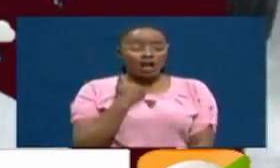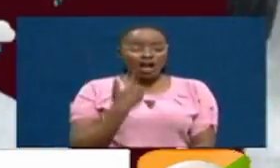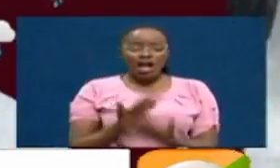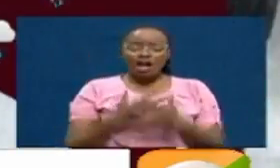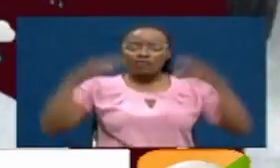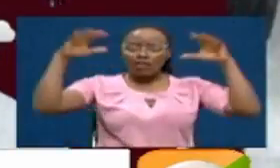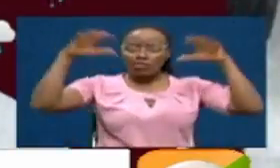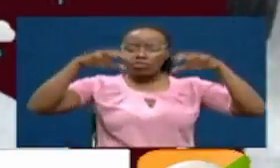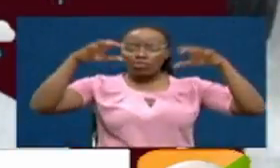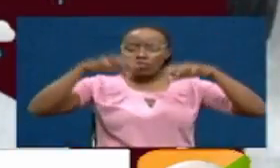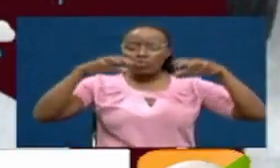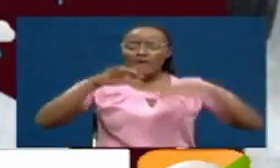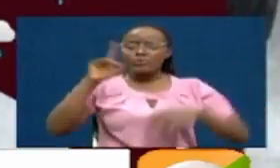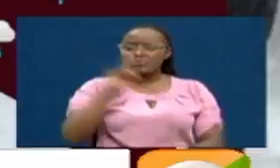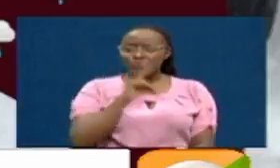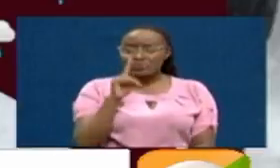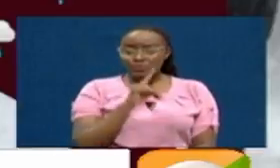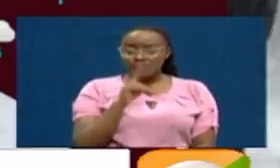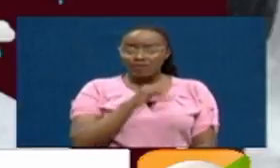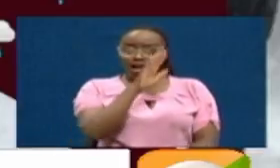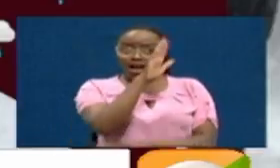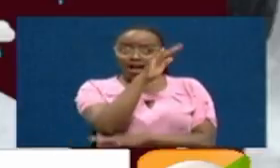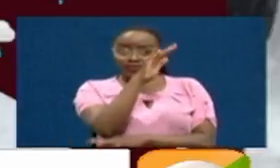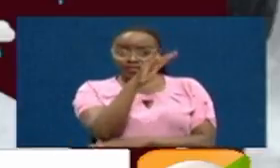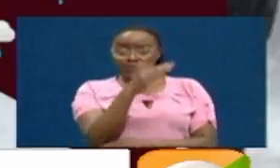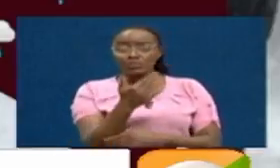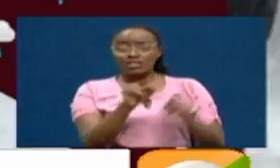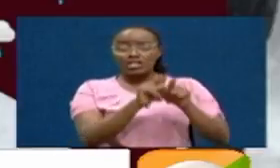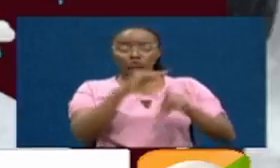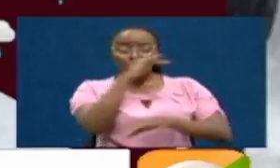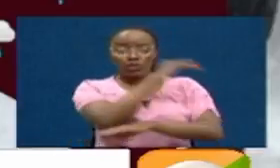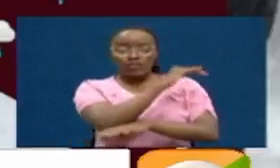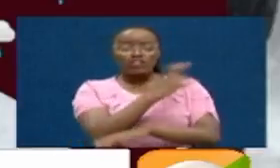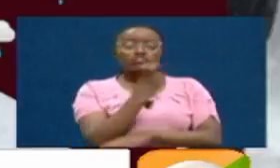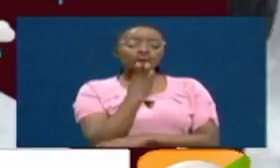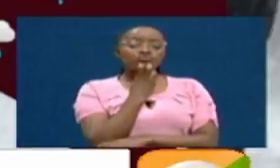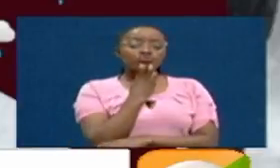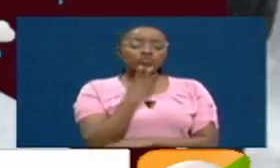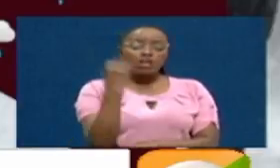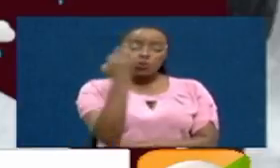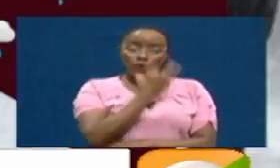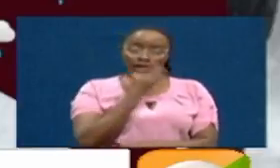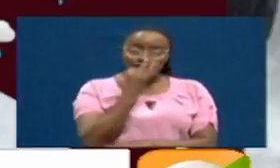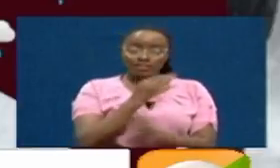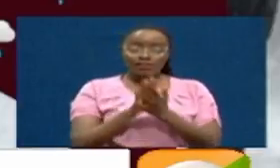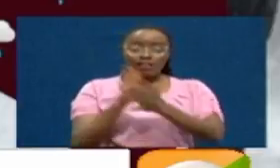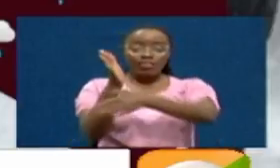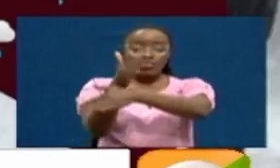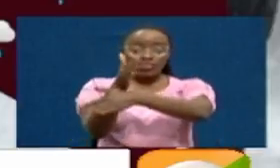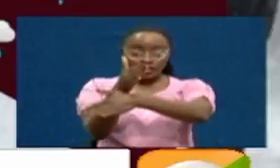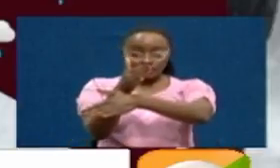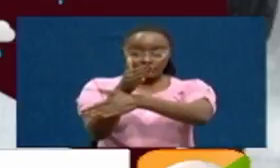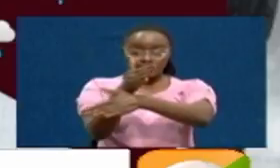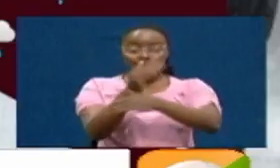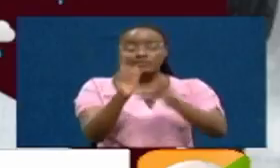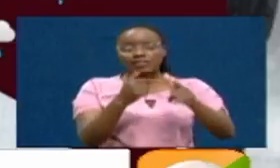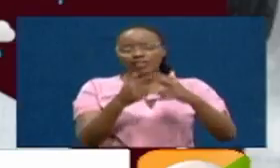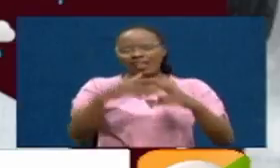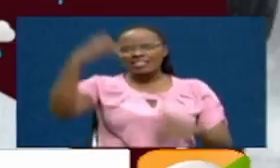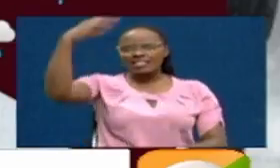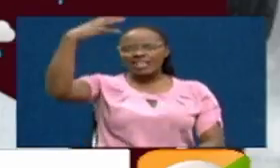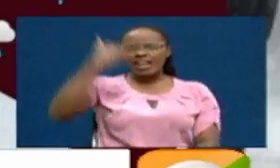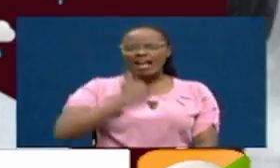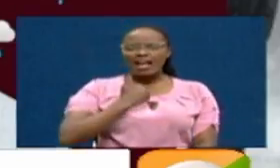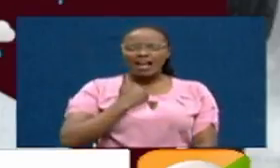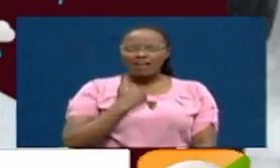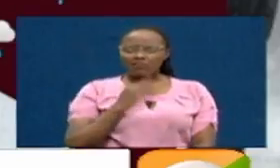showers and thunderstorms in the afternoons and evenings of Tuesday, Wednesday and Thursday, and then sunny periods